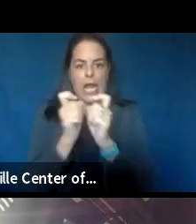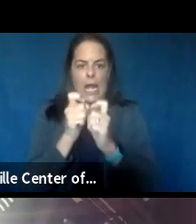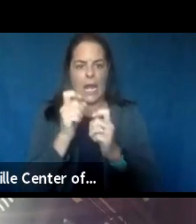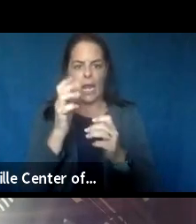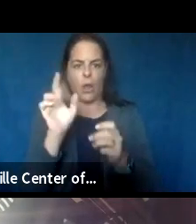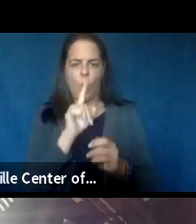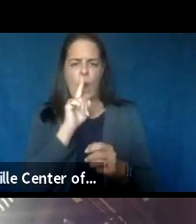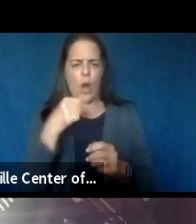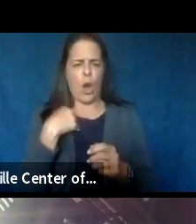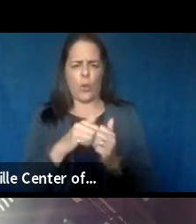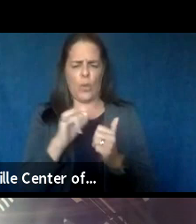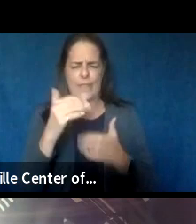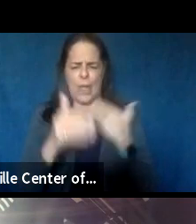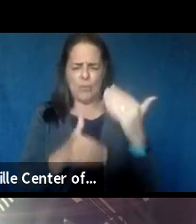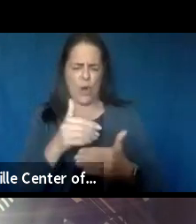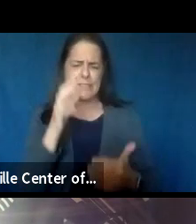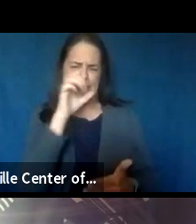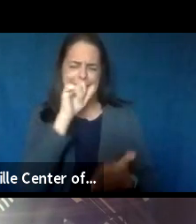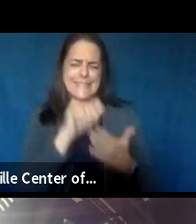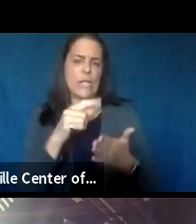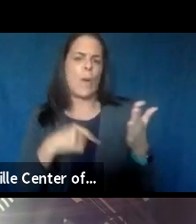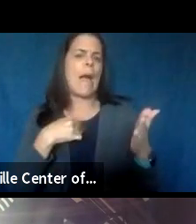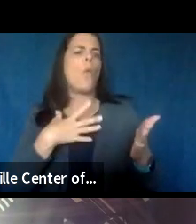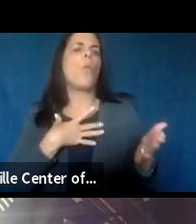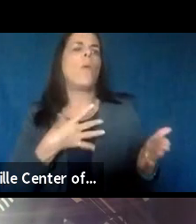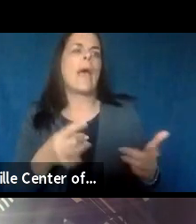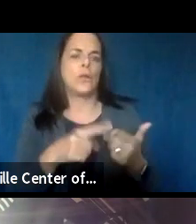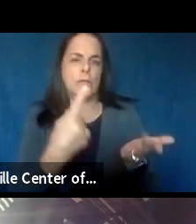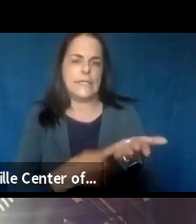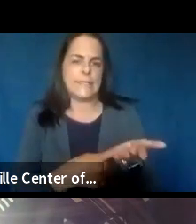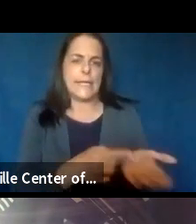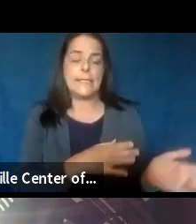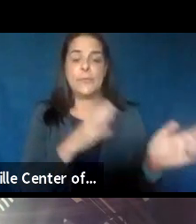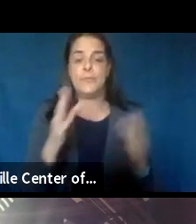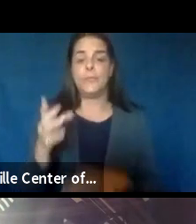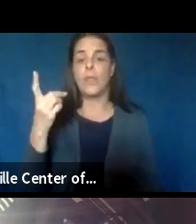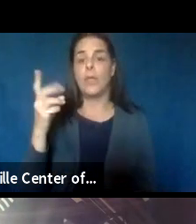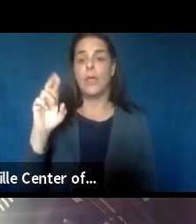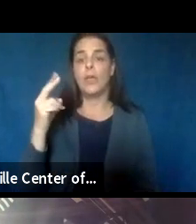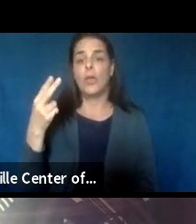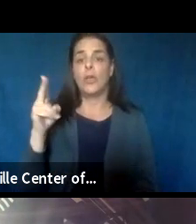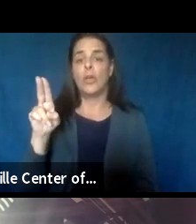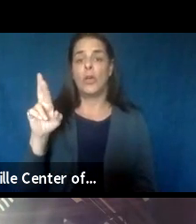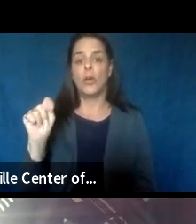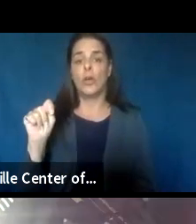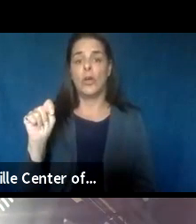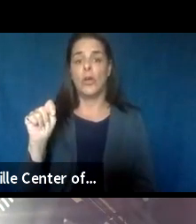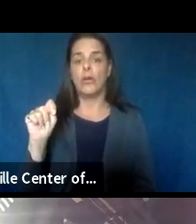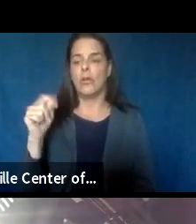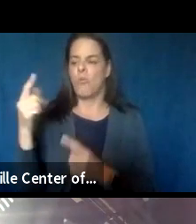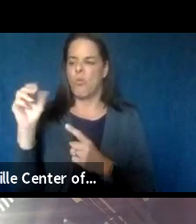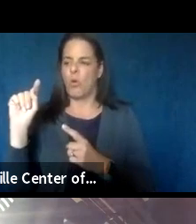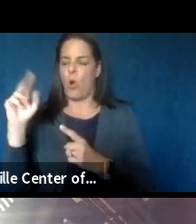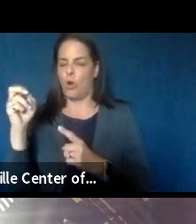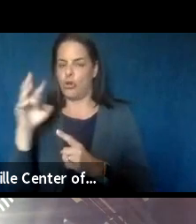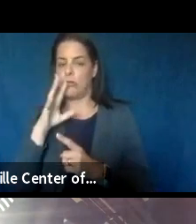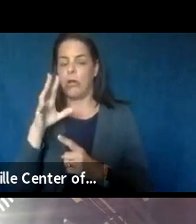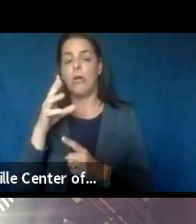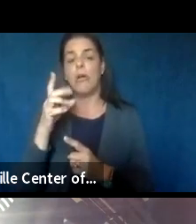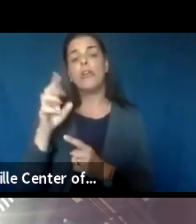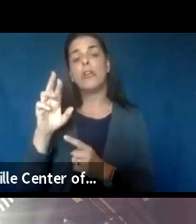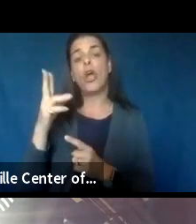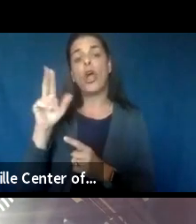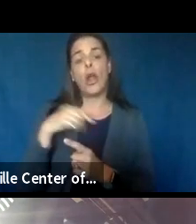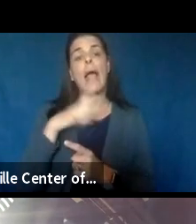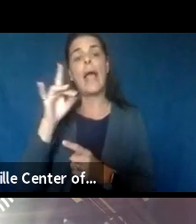that process. I guess that's what I'd like to discuss. Dr. Hurt, I talked to Mr. Sanders